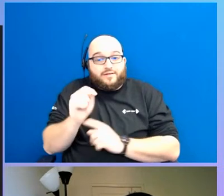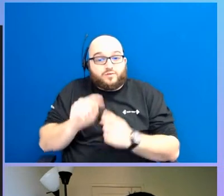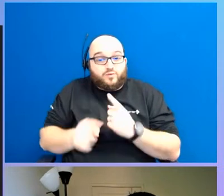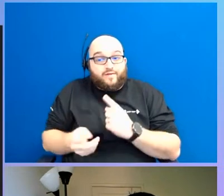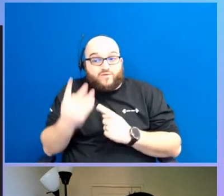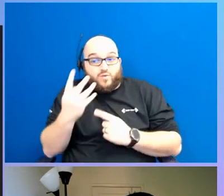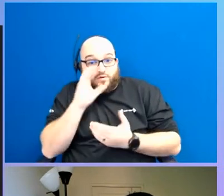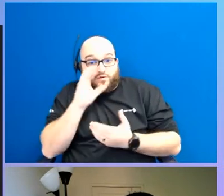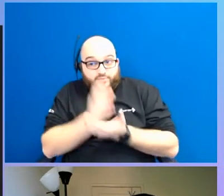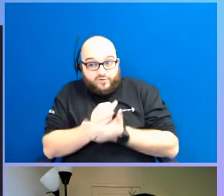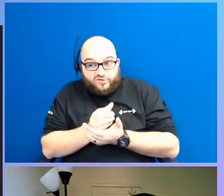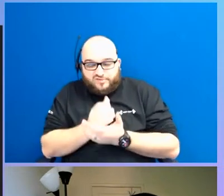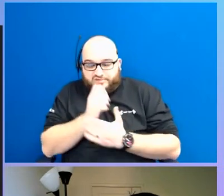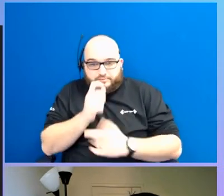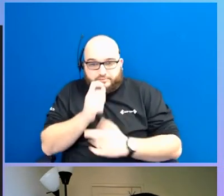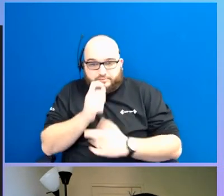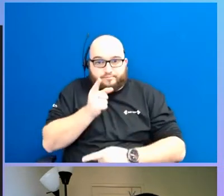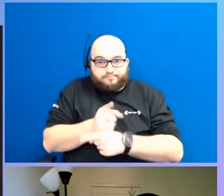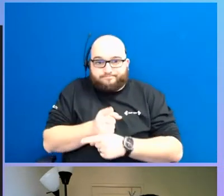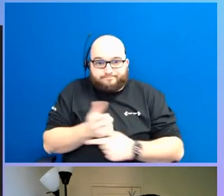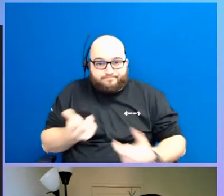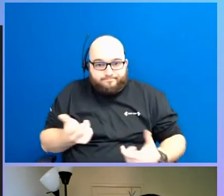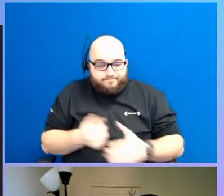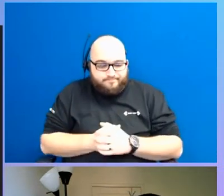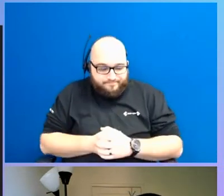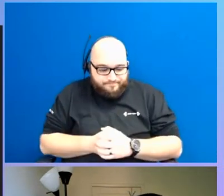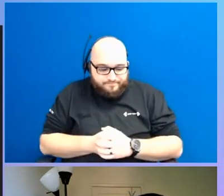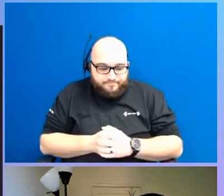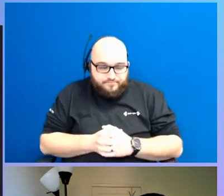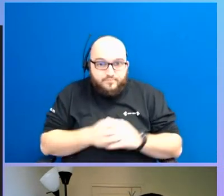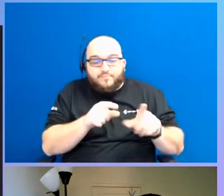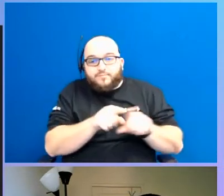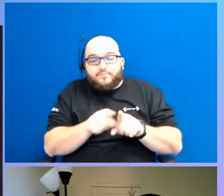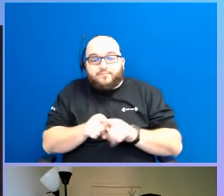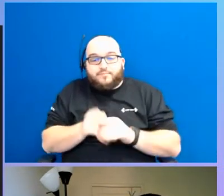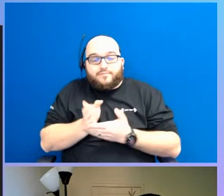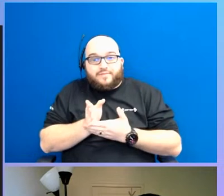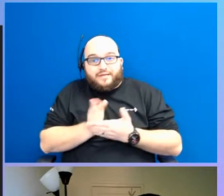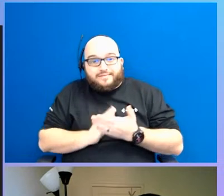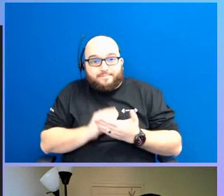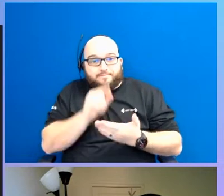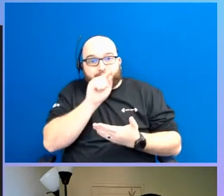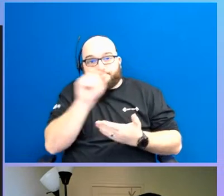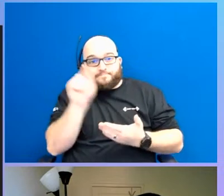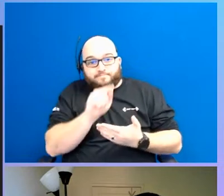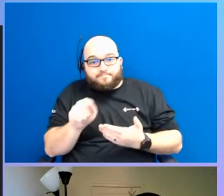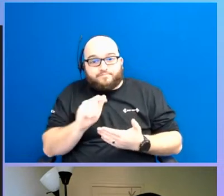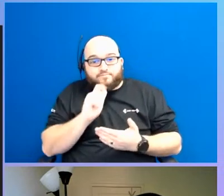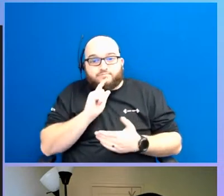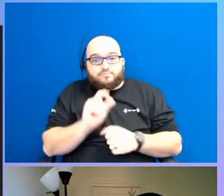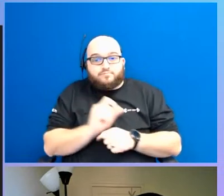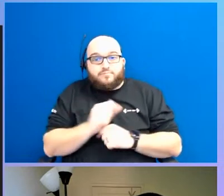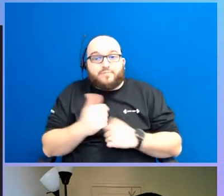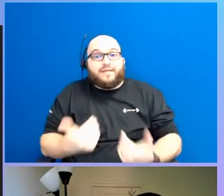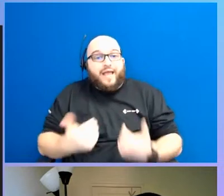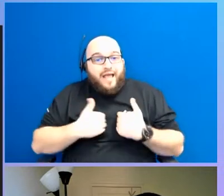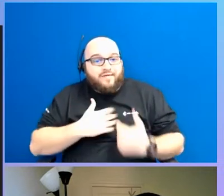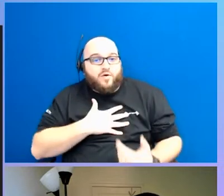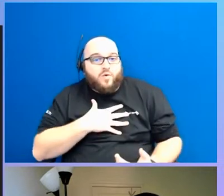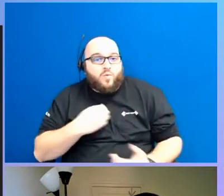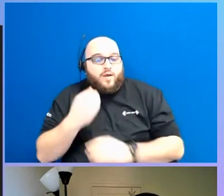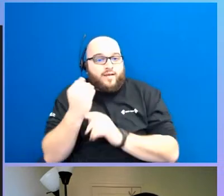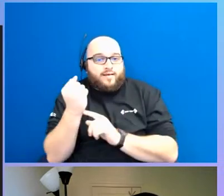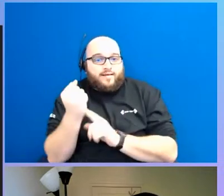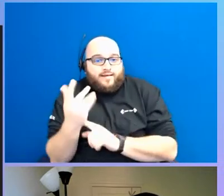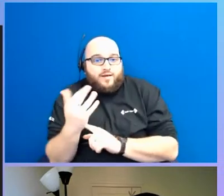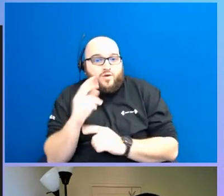be inaccurate. And also, some of these cakes don't even have white candles. Just looking at